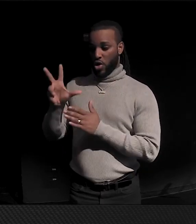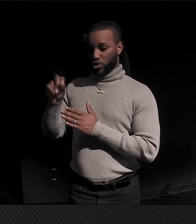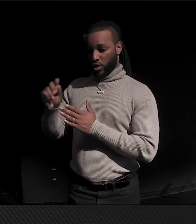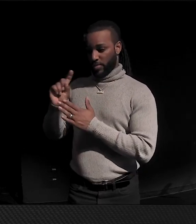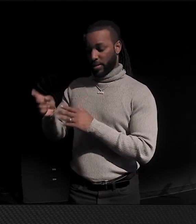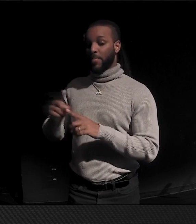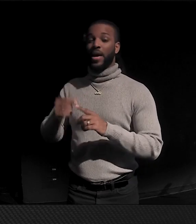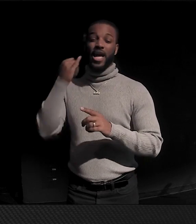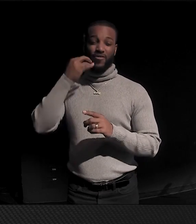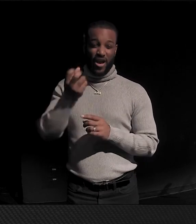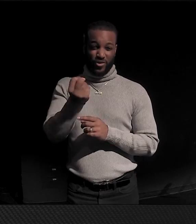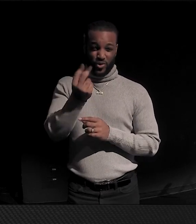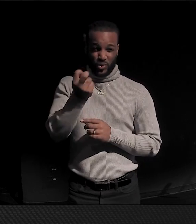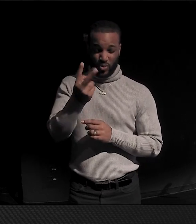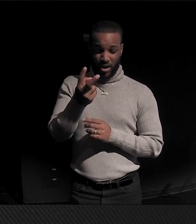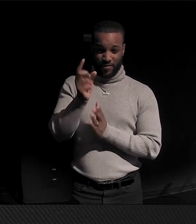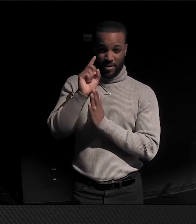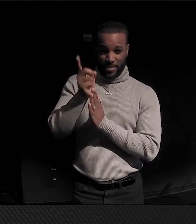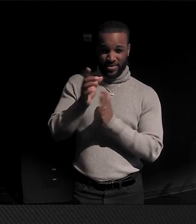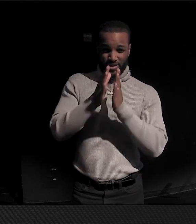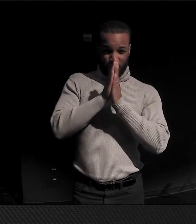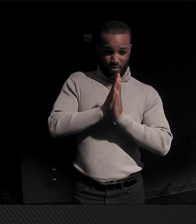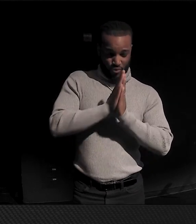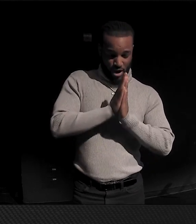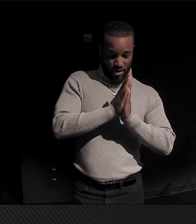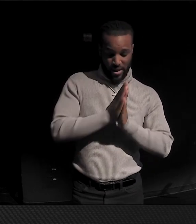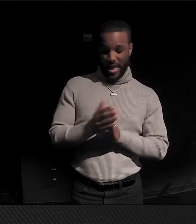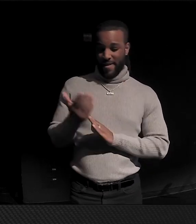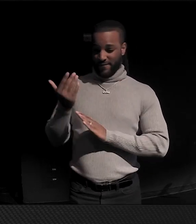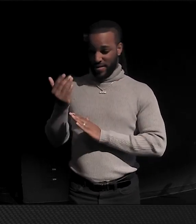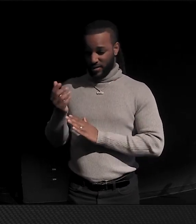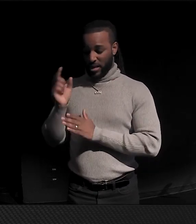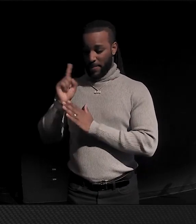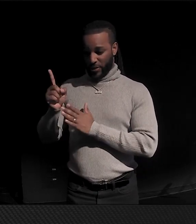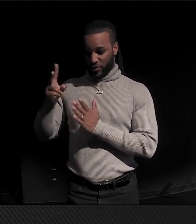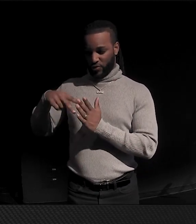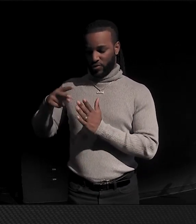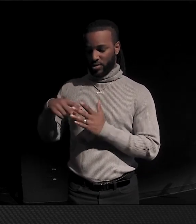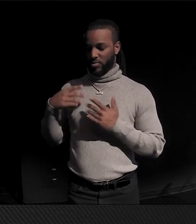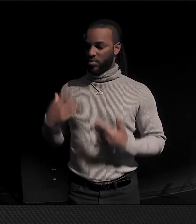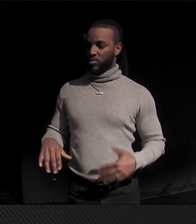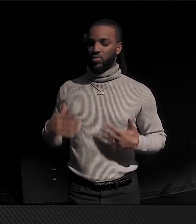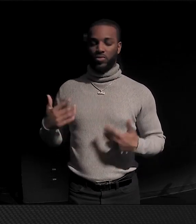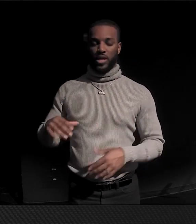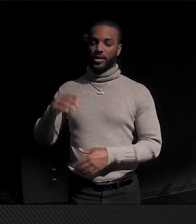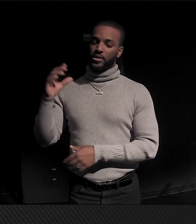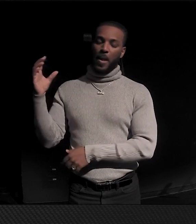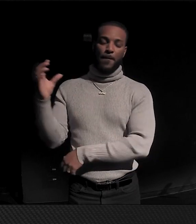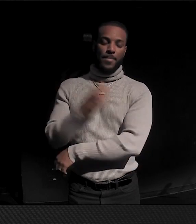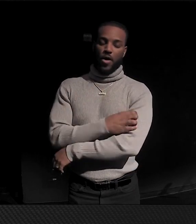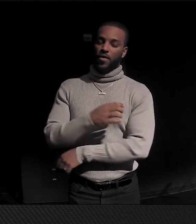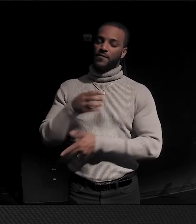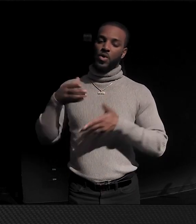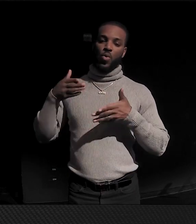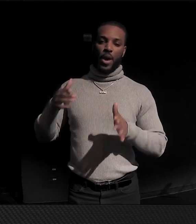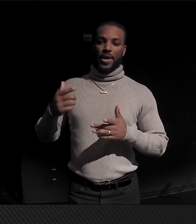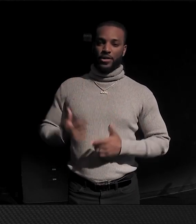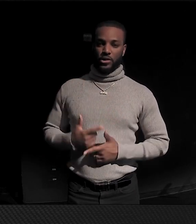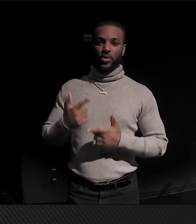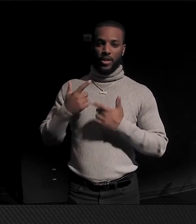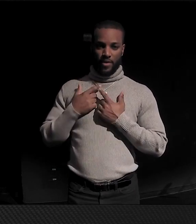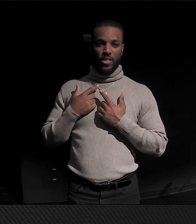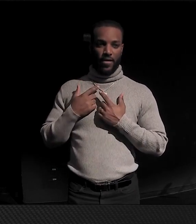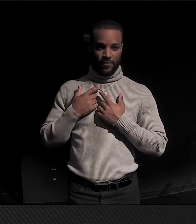minutes of prayer and 15 minutes of reading, man, that's a power-packed way to live our life